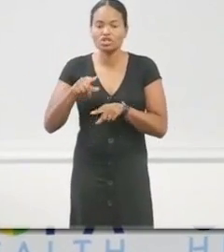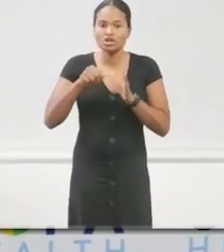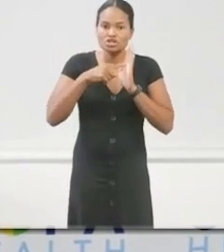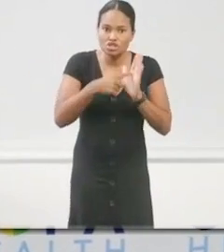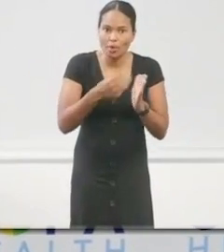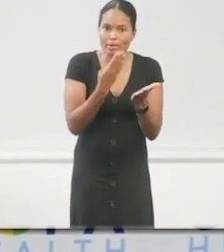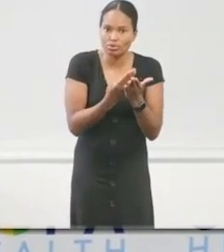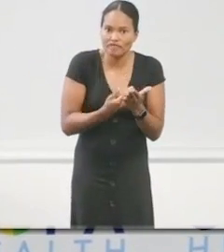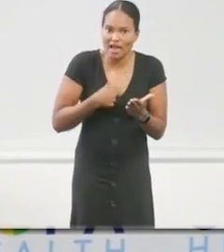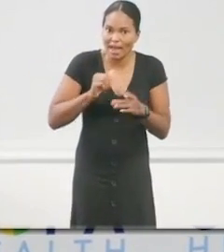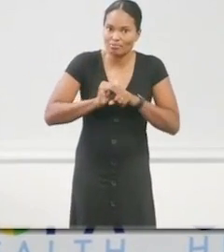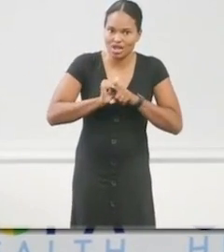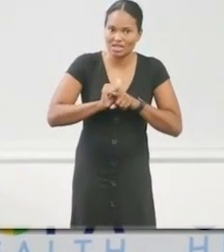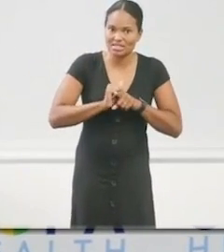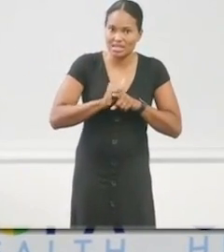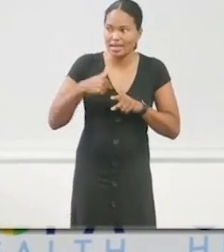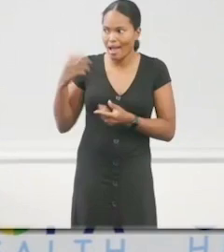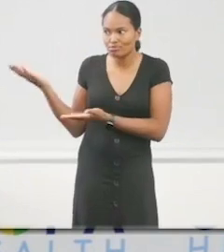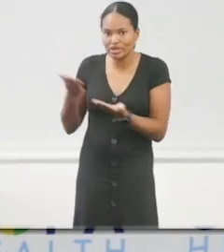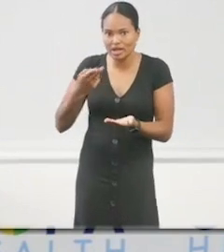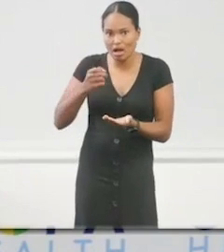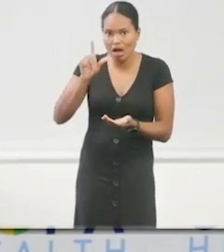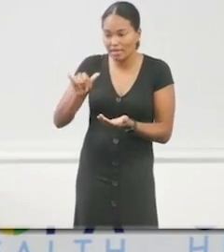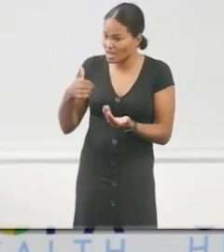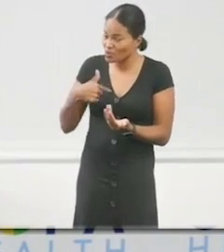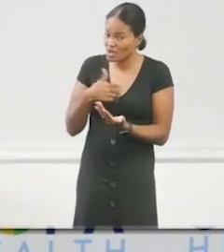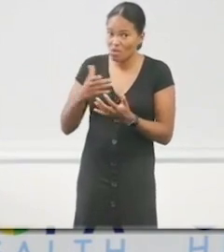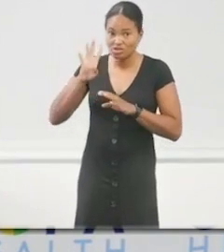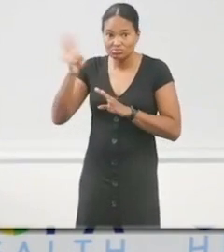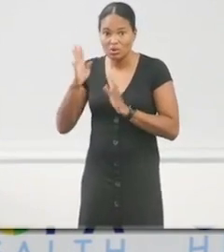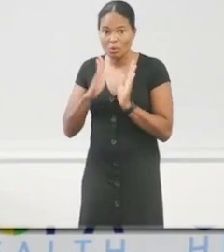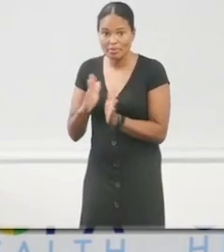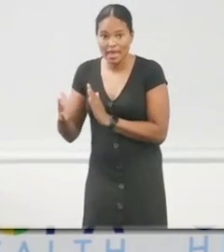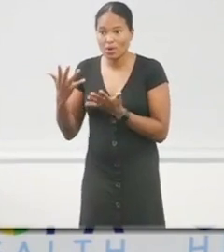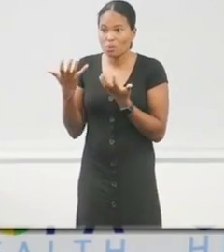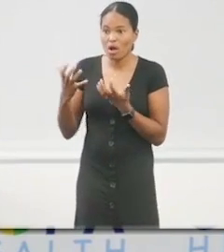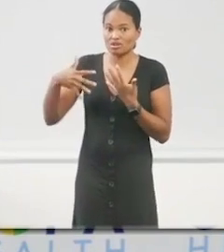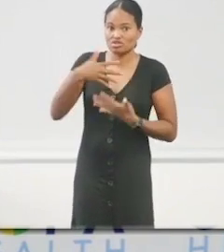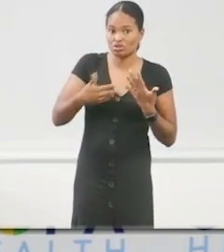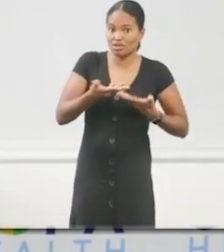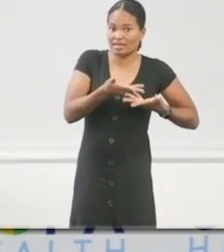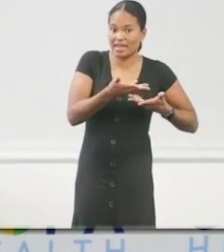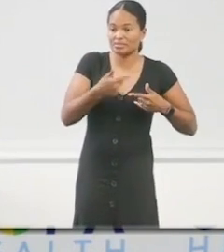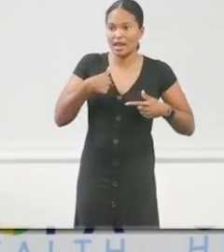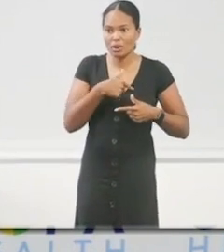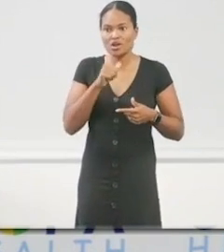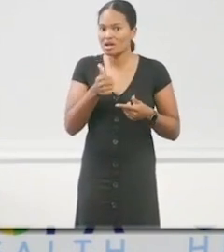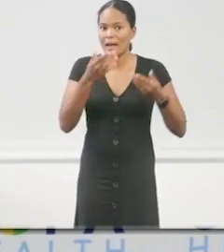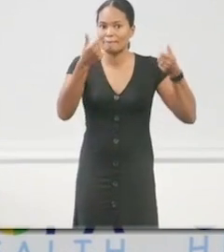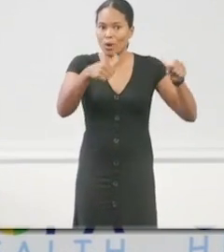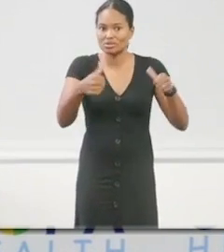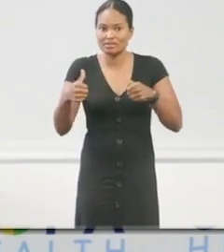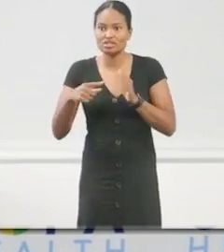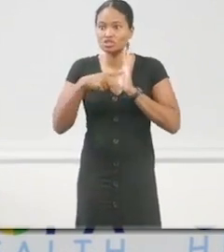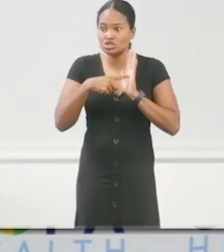I'd bring Holly on board and say, listen, we want to come up with a plan, and we want to have a social engagement side where we're out there posting things, showing that we're doing